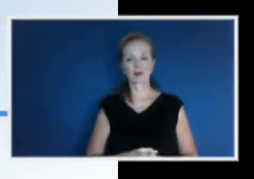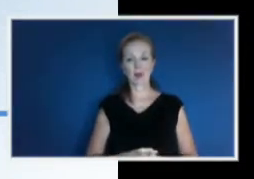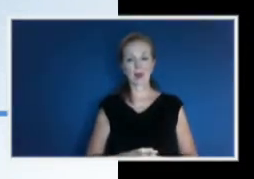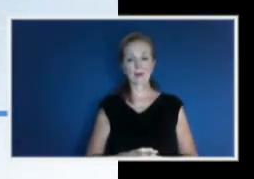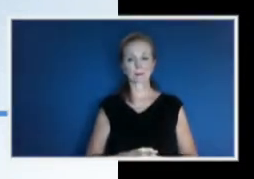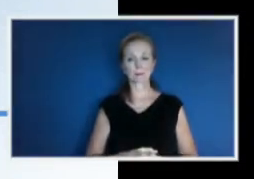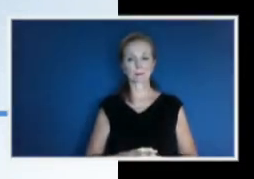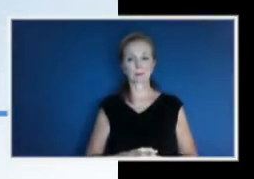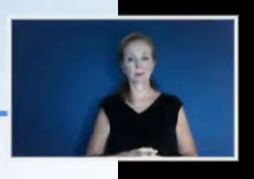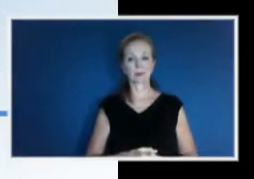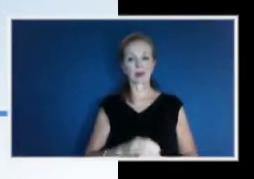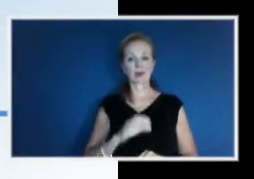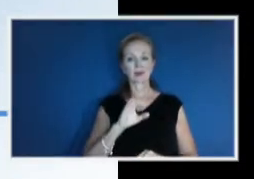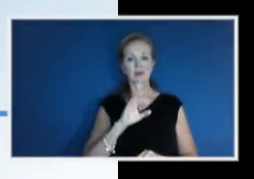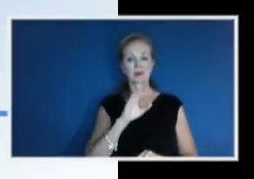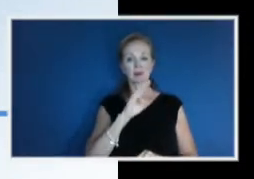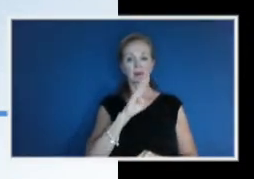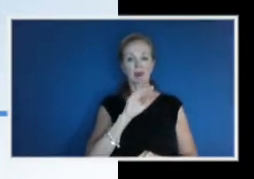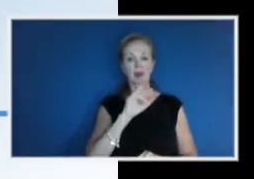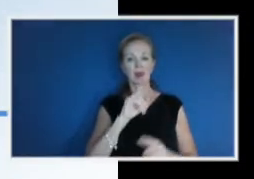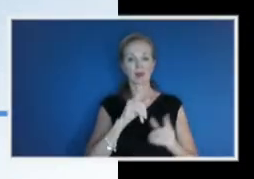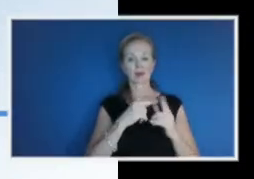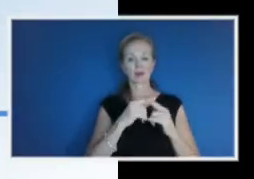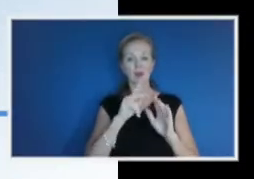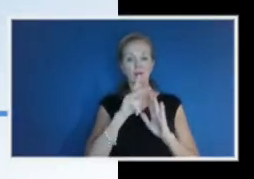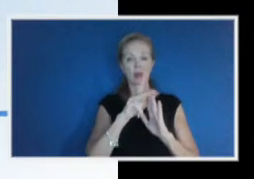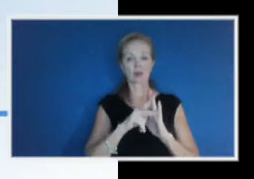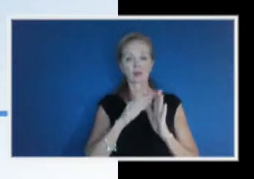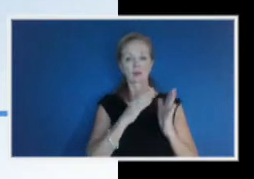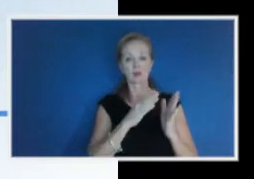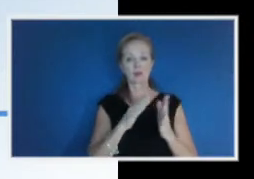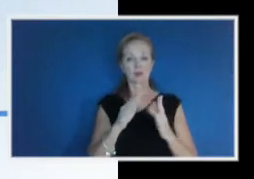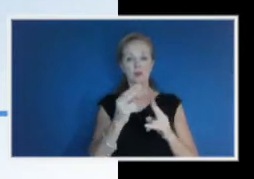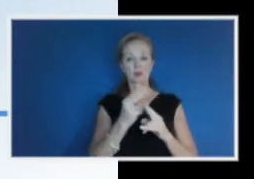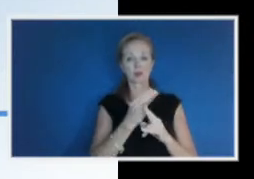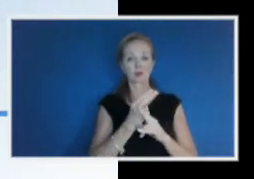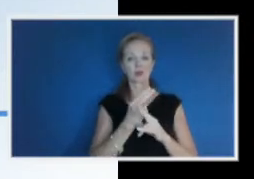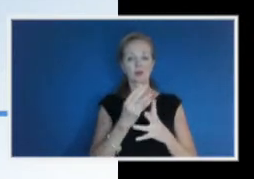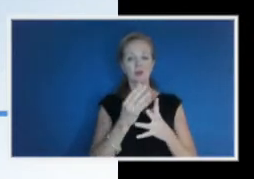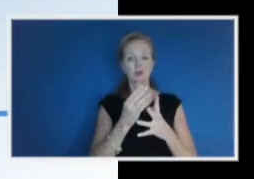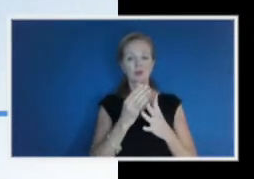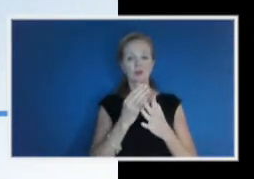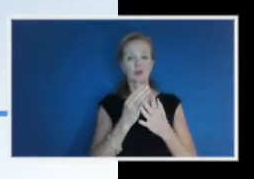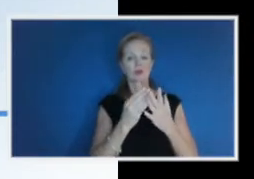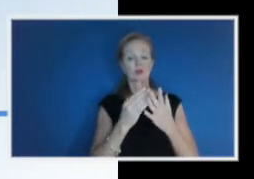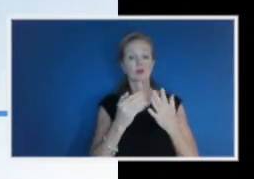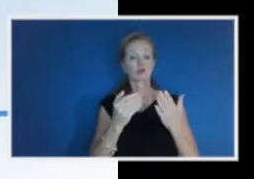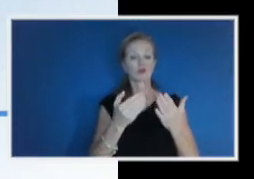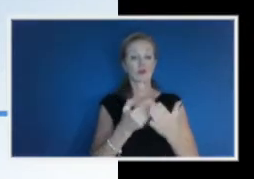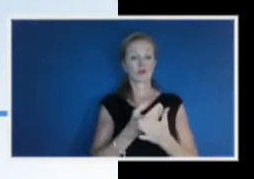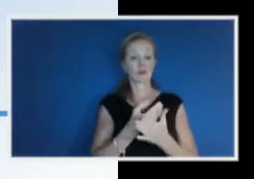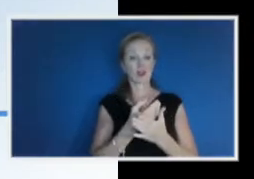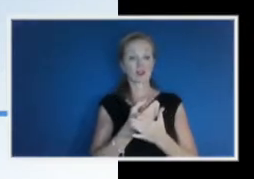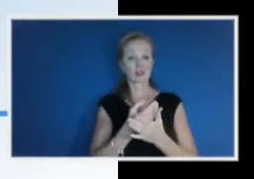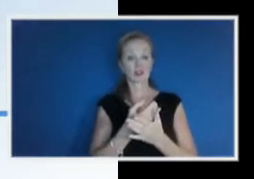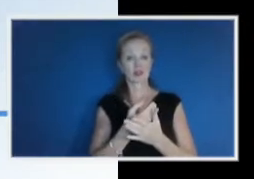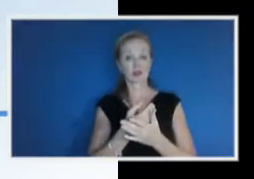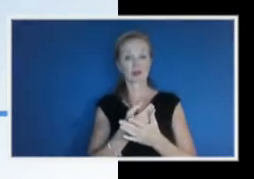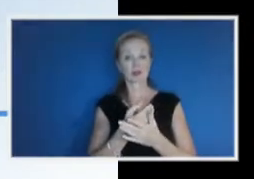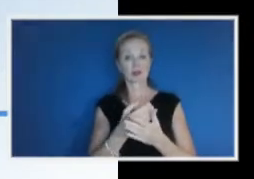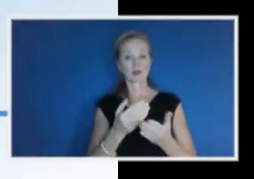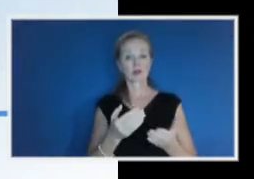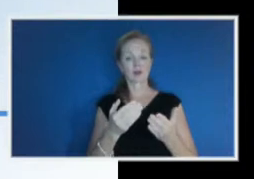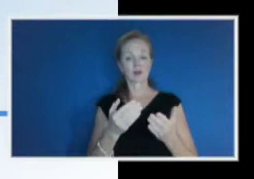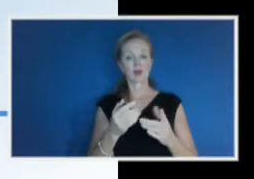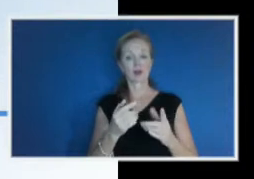The CBI program administration policies and procedures we think could use some refresh. Certainly suggesting that you